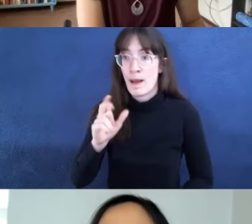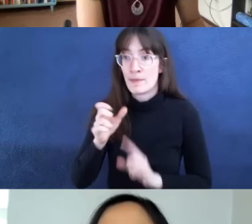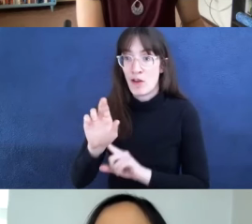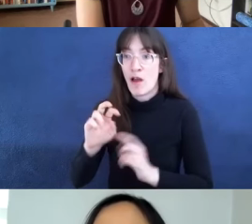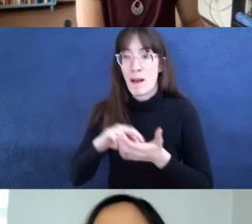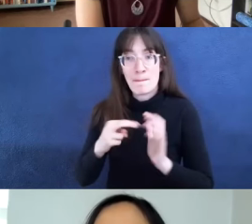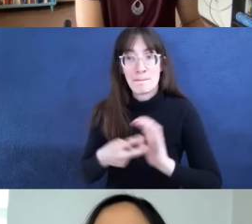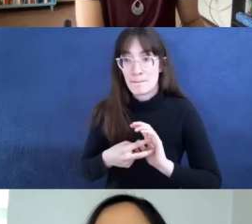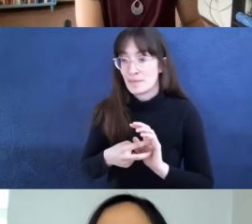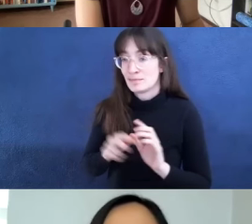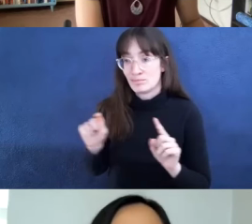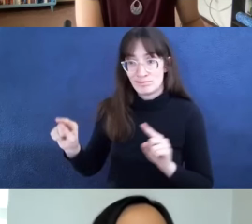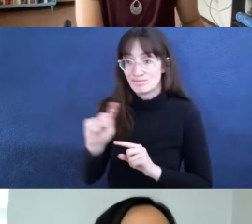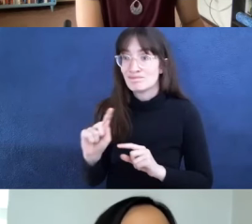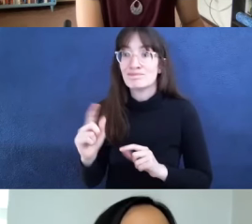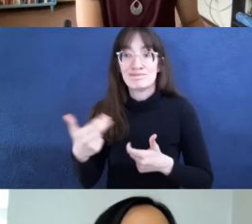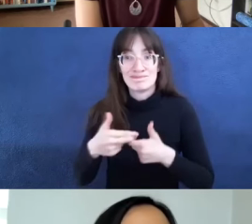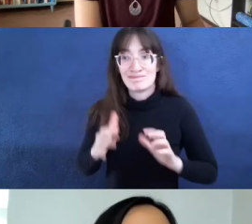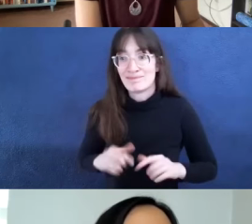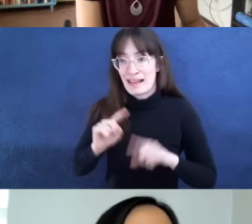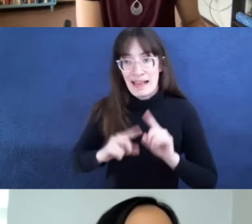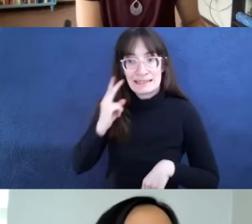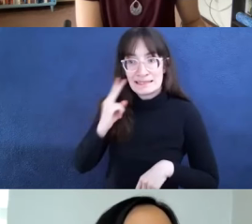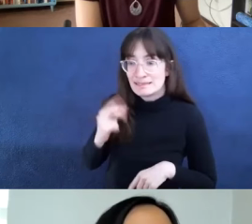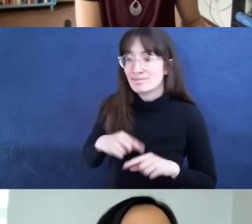heard or seen, so no worries about that.